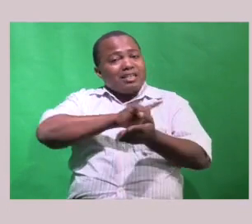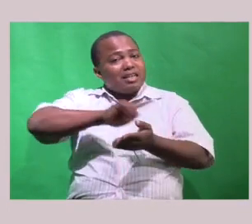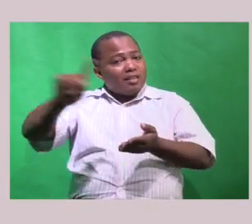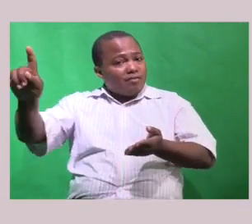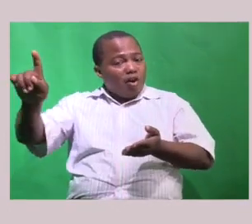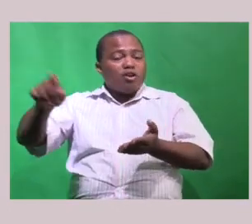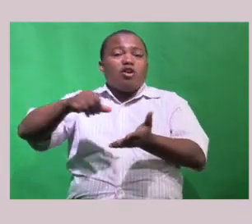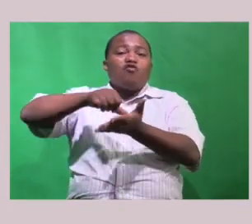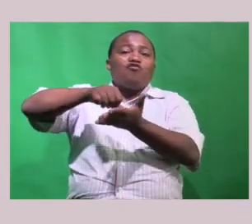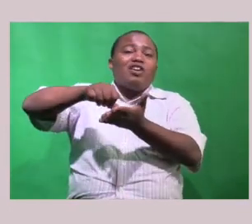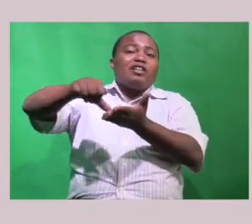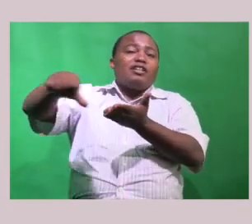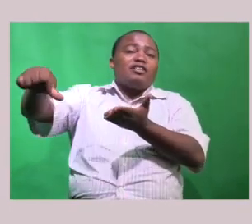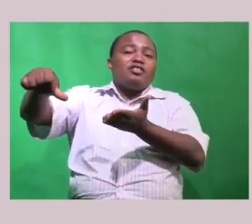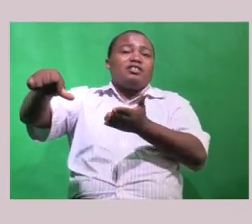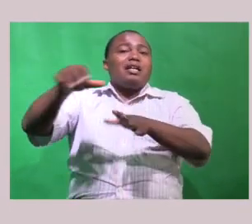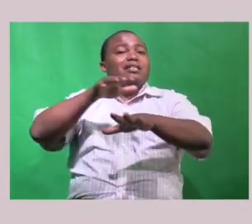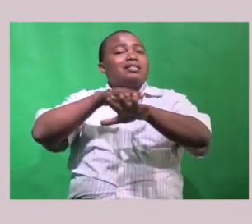financial statement.